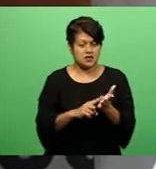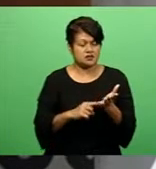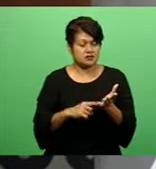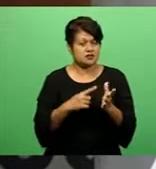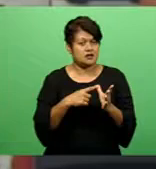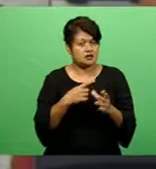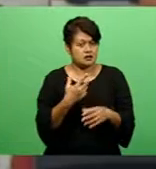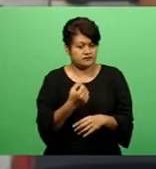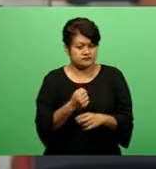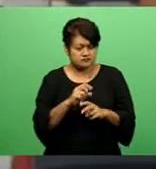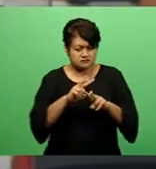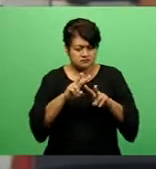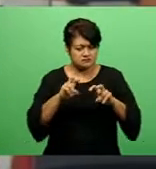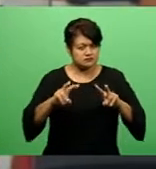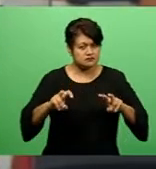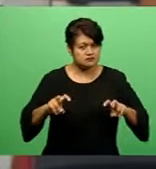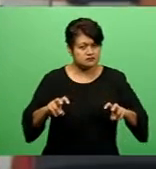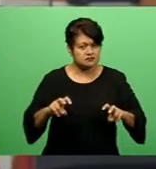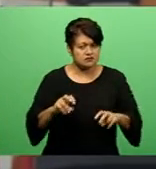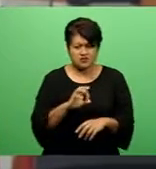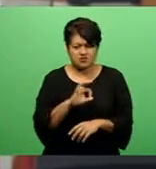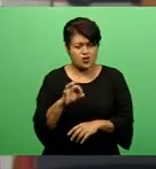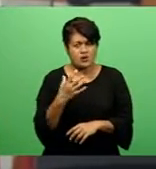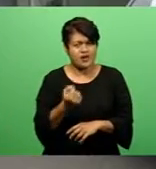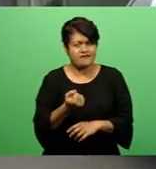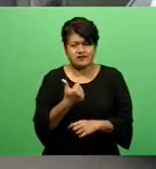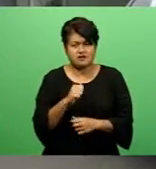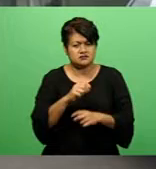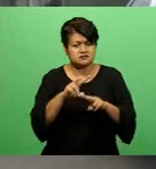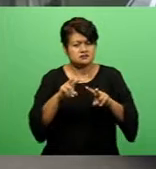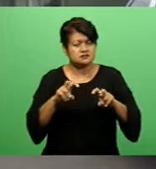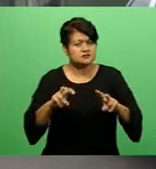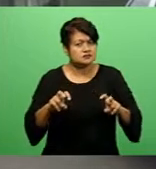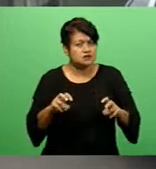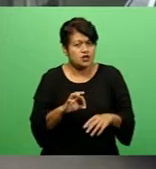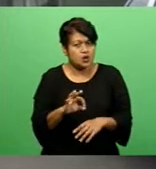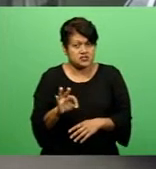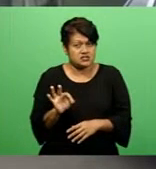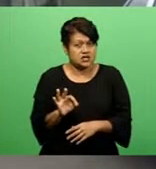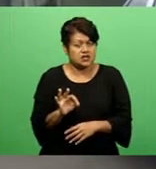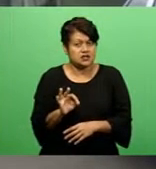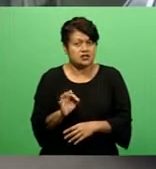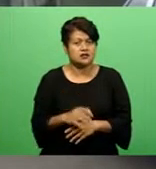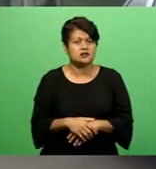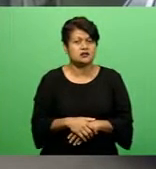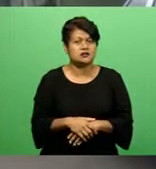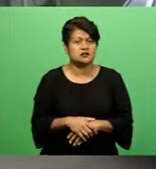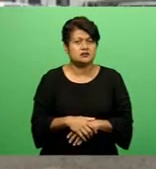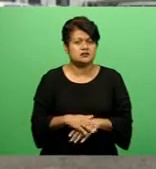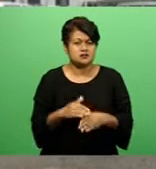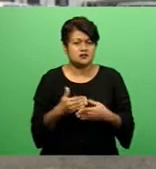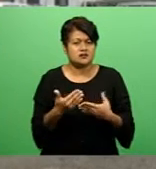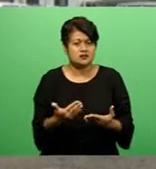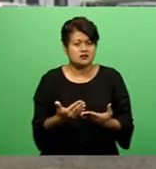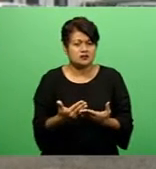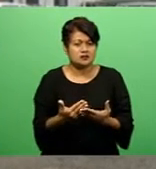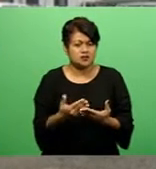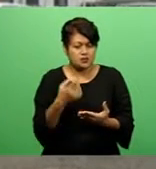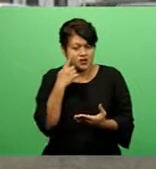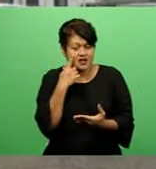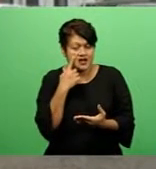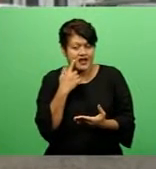investigation. We don't have an investigation arm. It's often quite difficult to get the